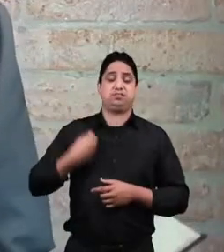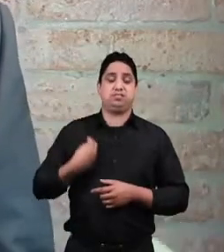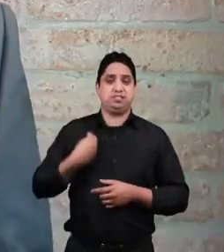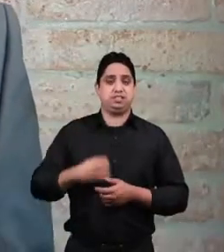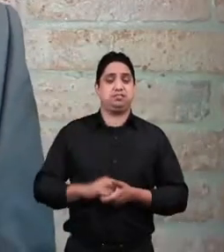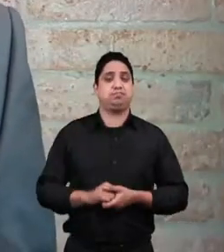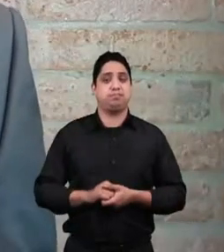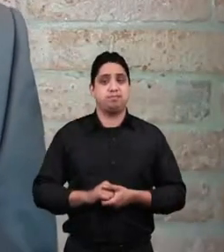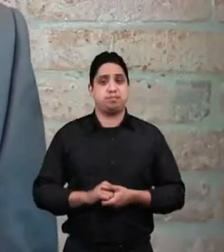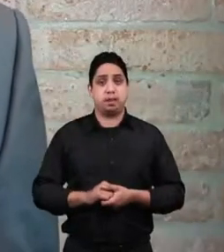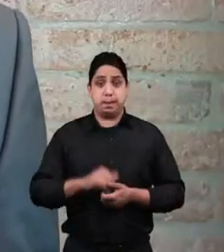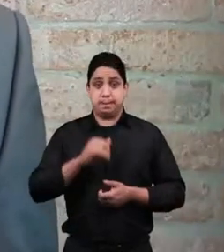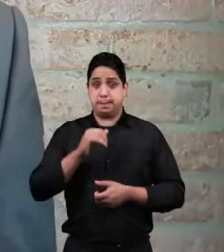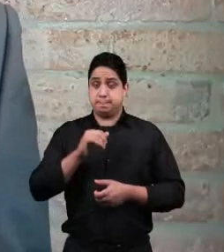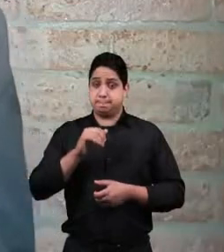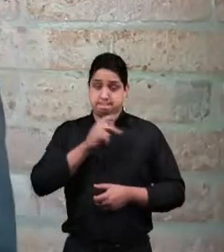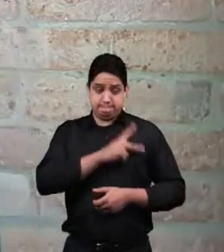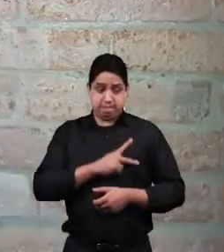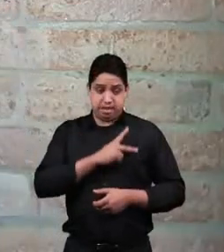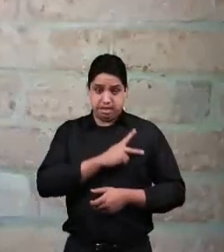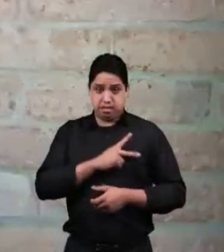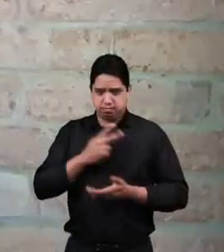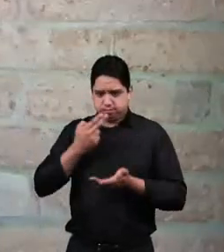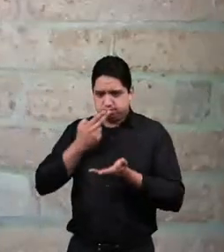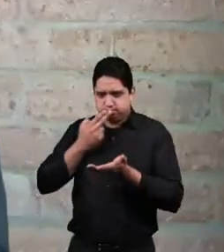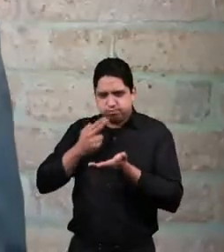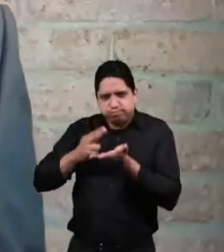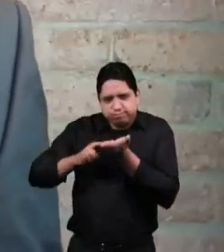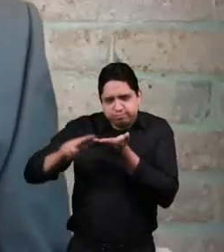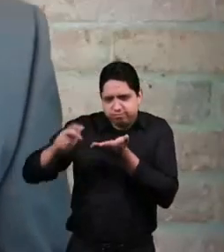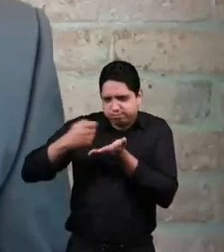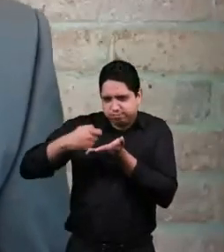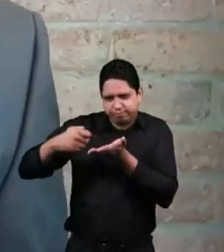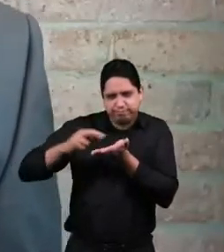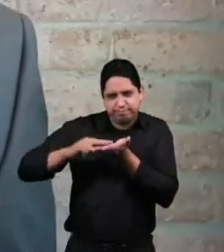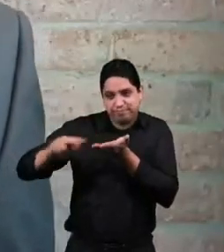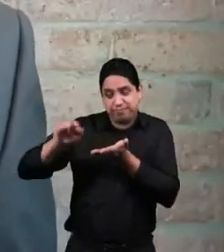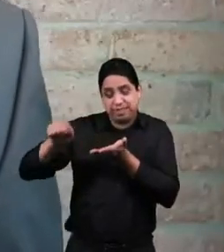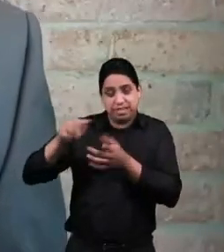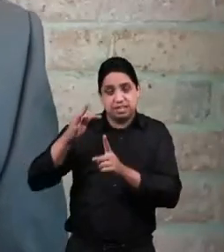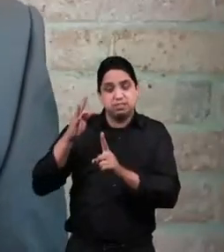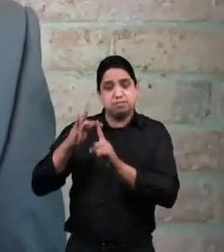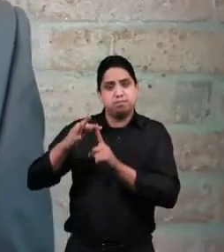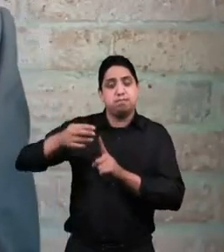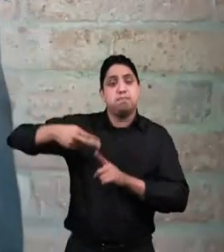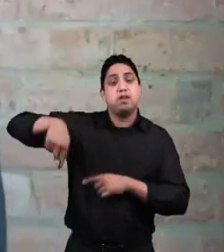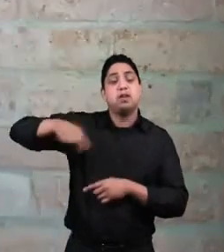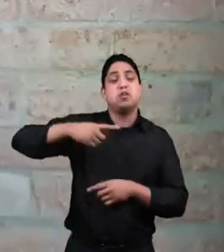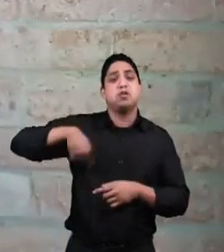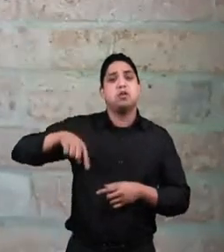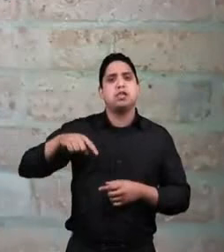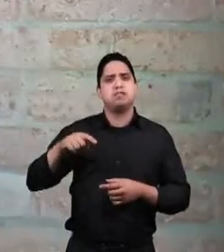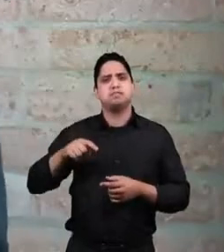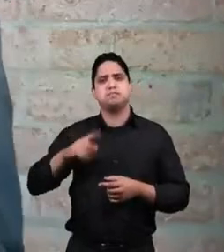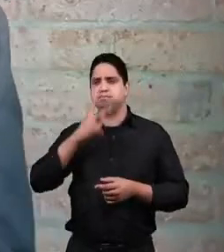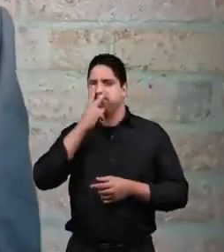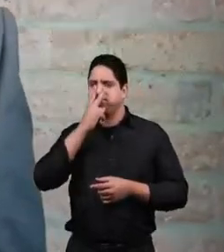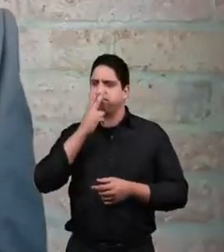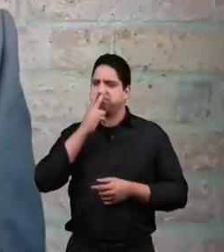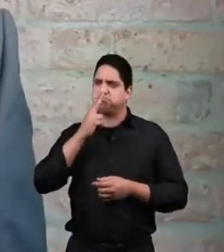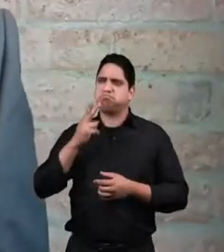see this letter from Paul to Timothy saying goodbye to us